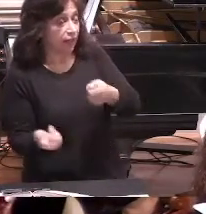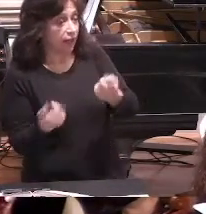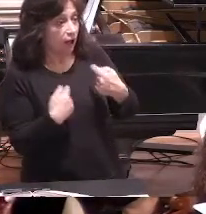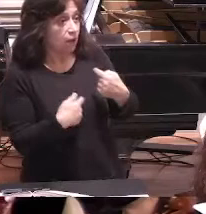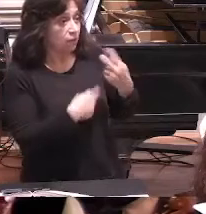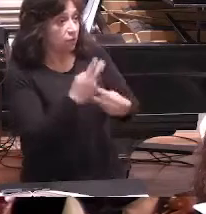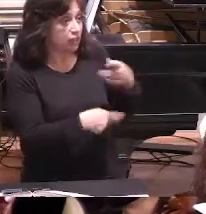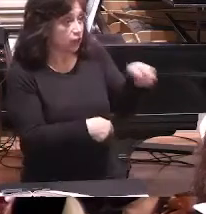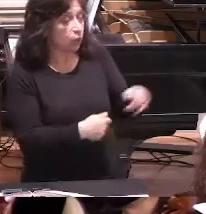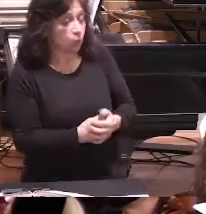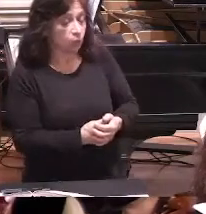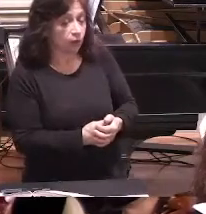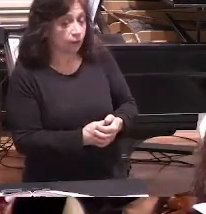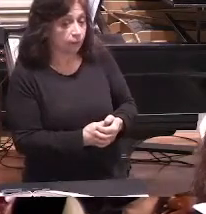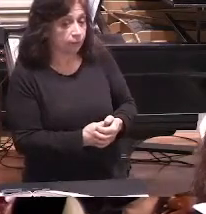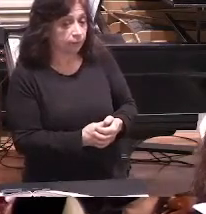a visit."